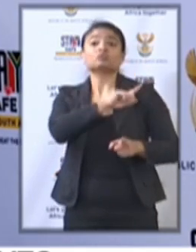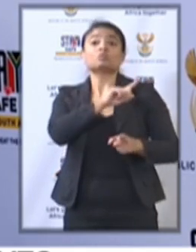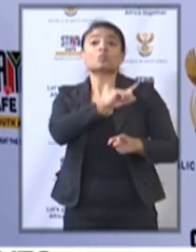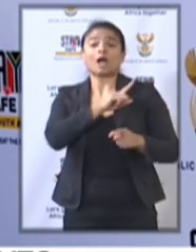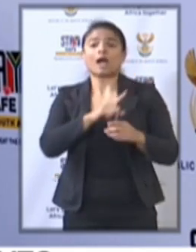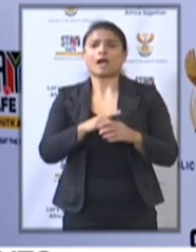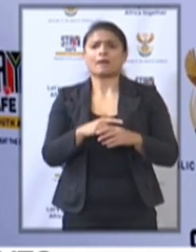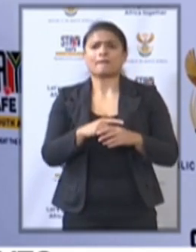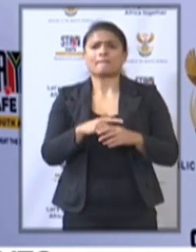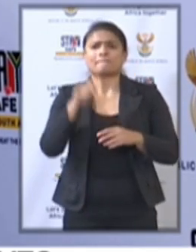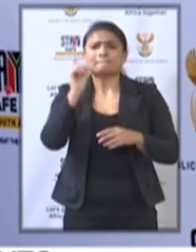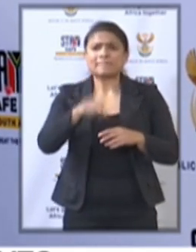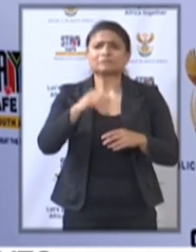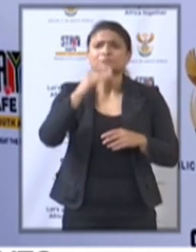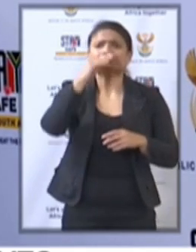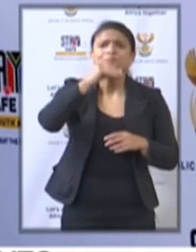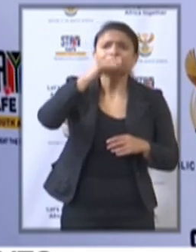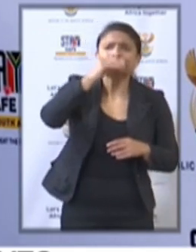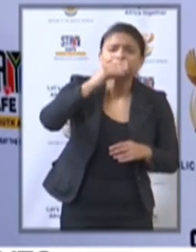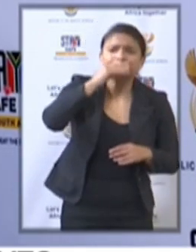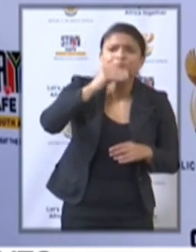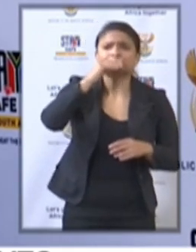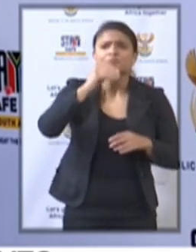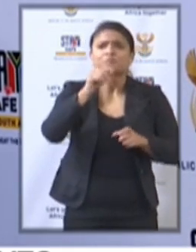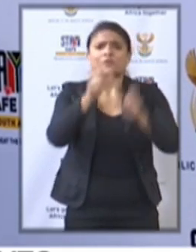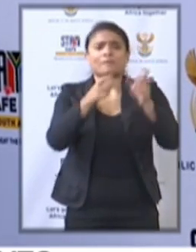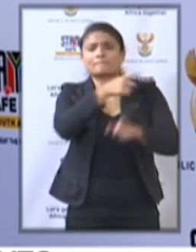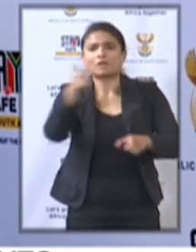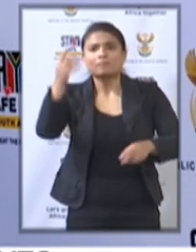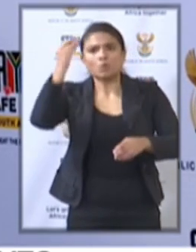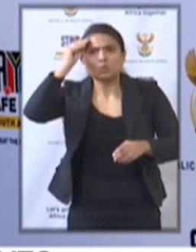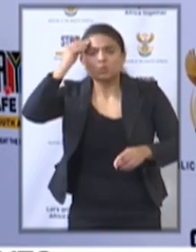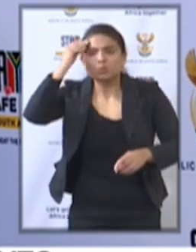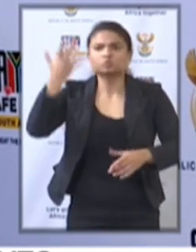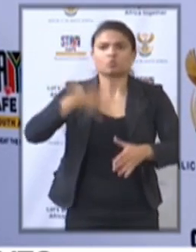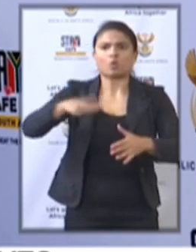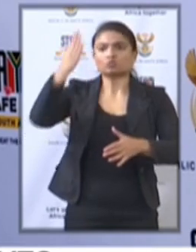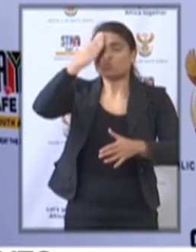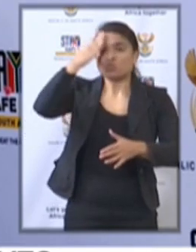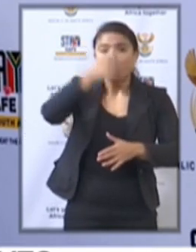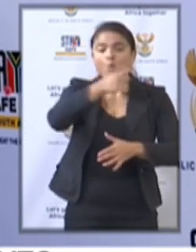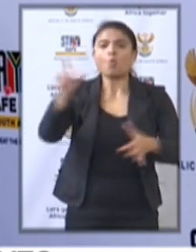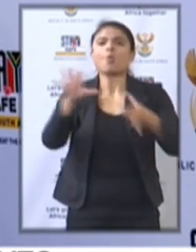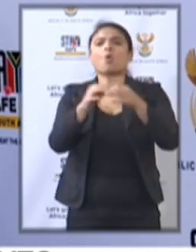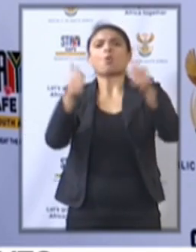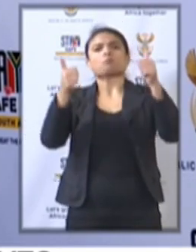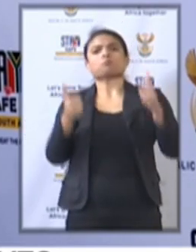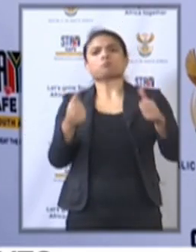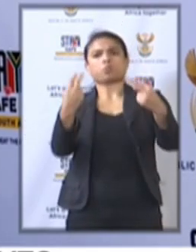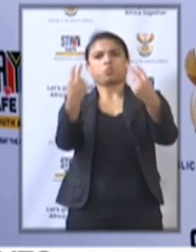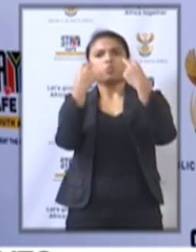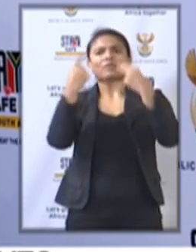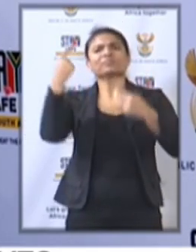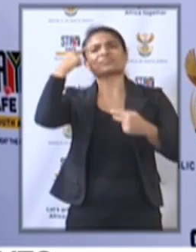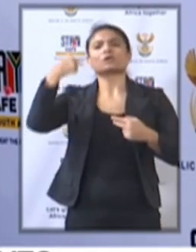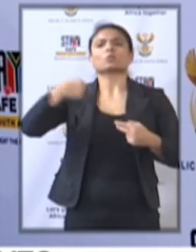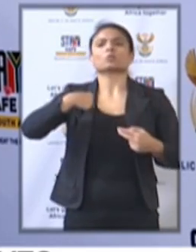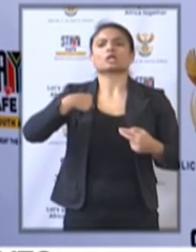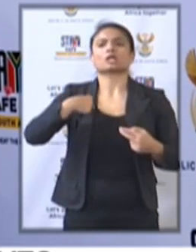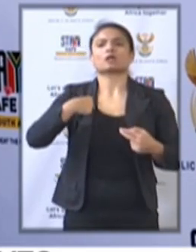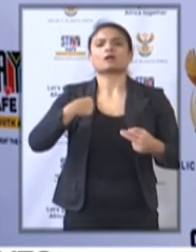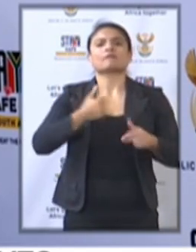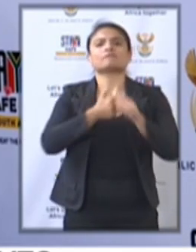indaba sikhipha ama-mask bese kube ngathi siyisibonelo esibi sibe sithi kubantu abakhipha